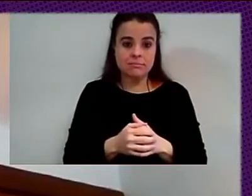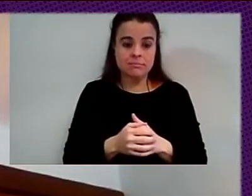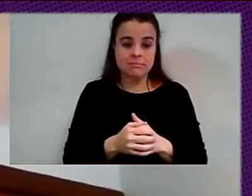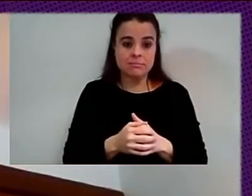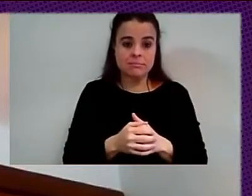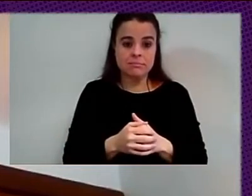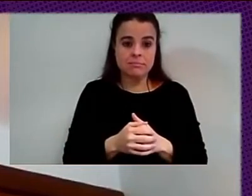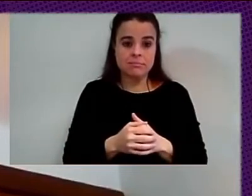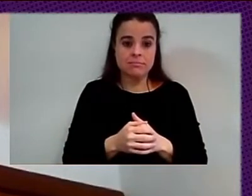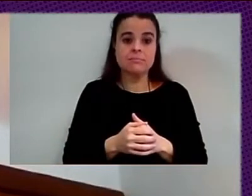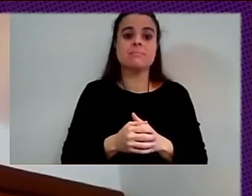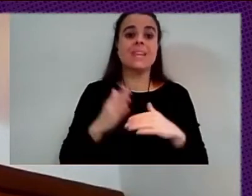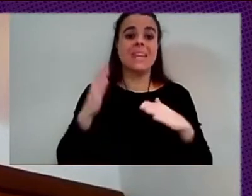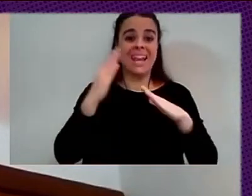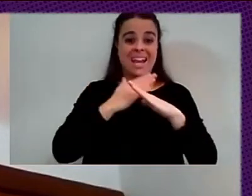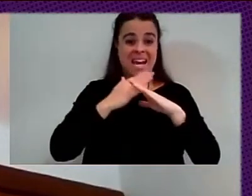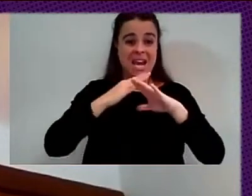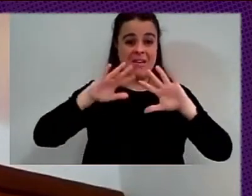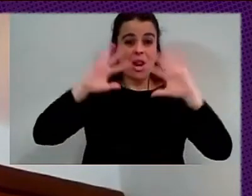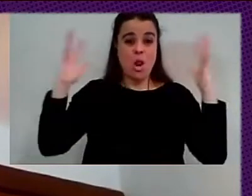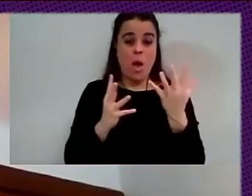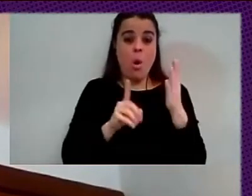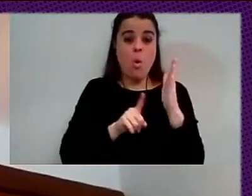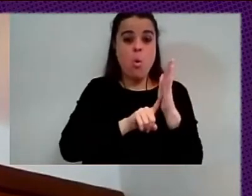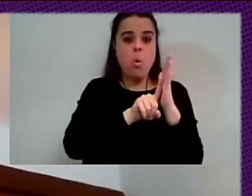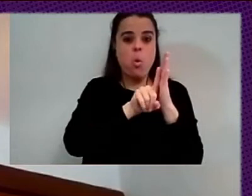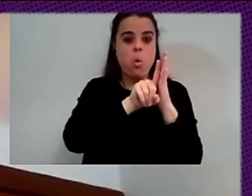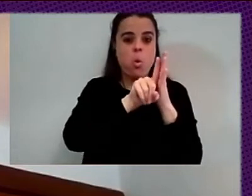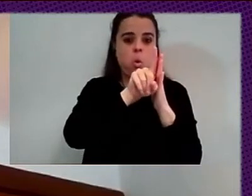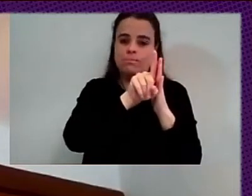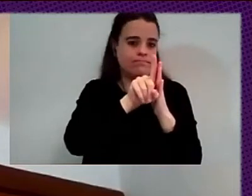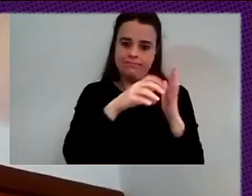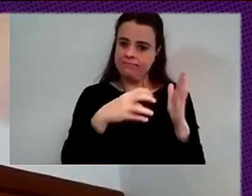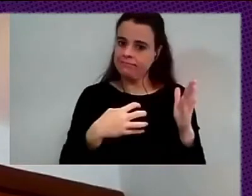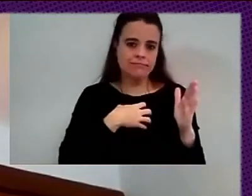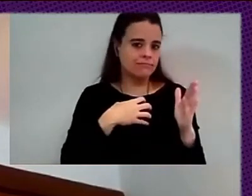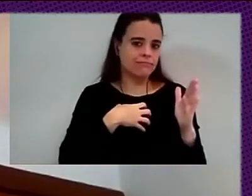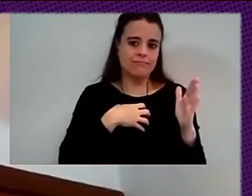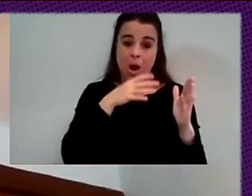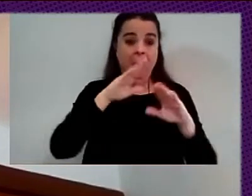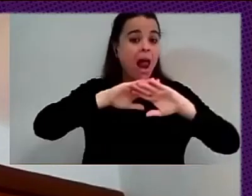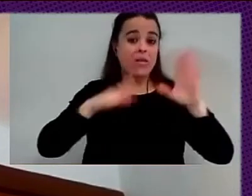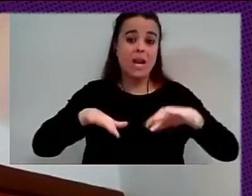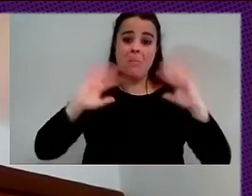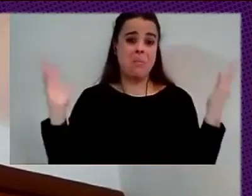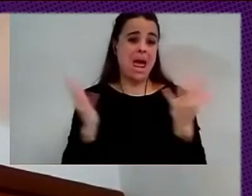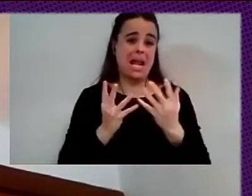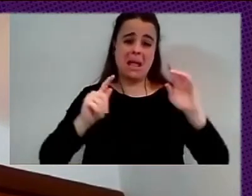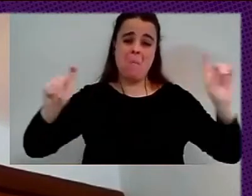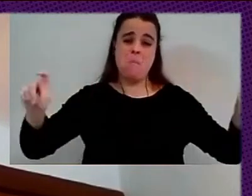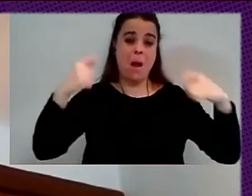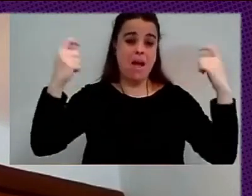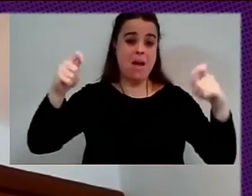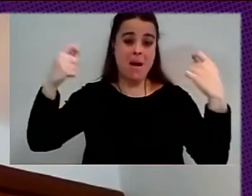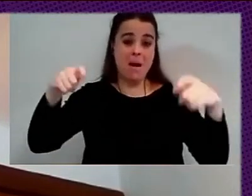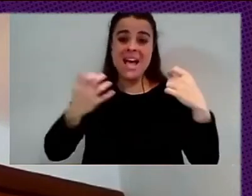size. That would destroy Earth and our environment many times over before we even approach that. And if